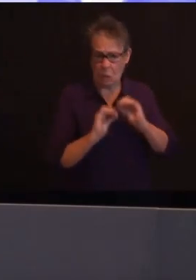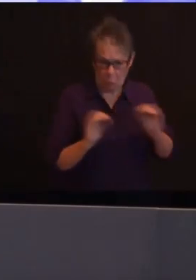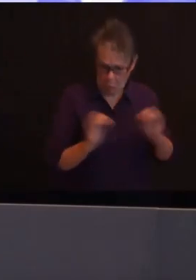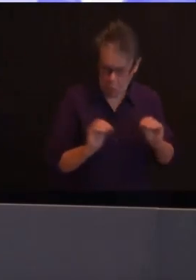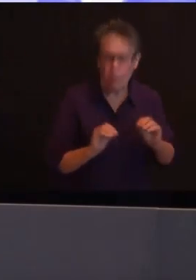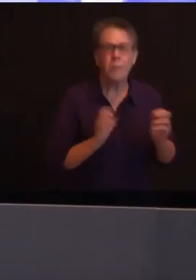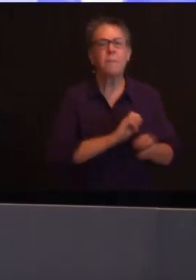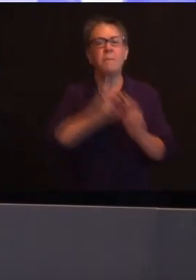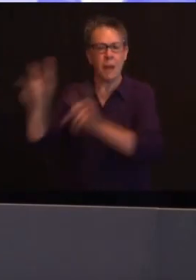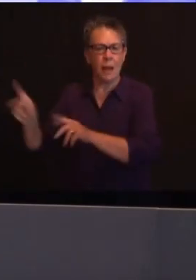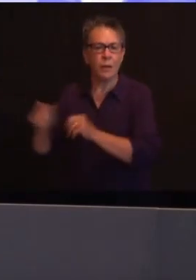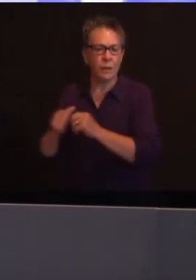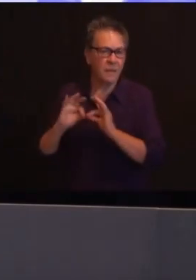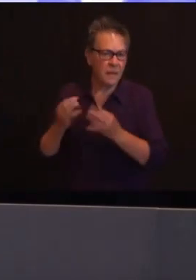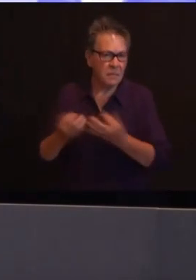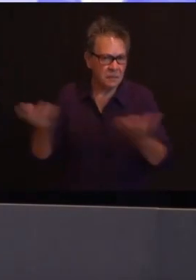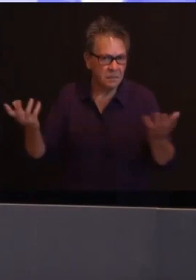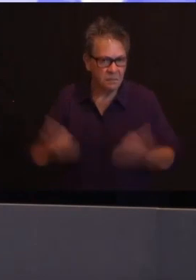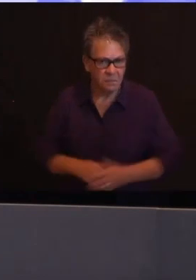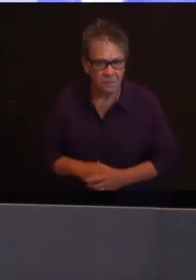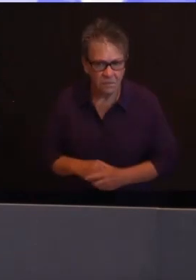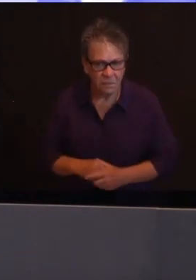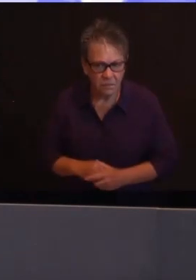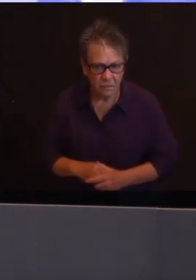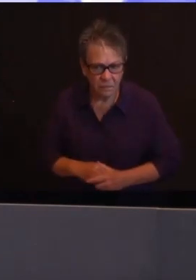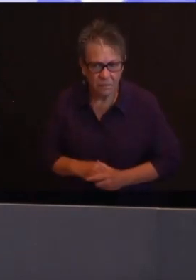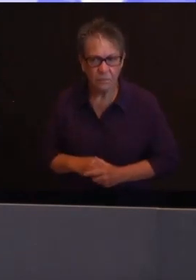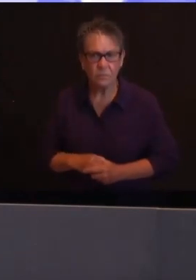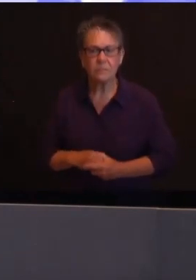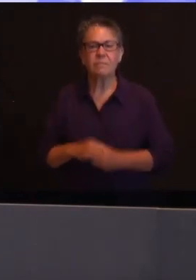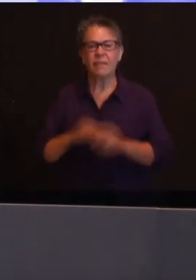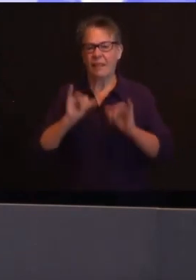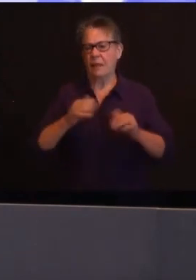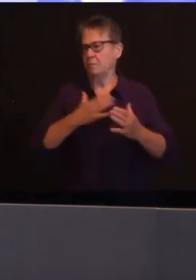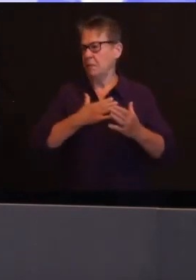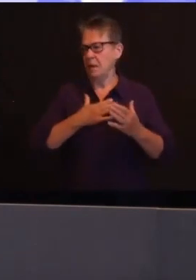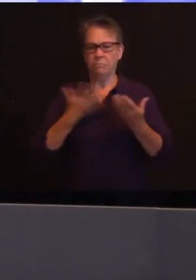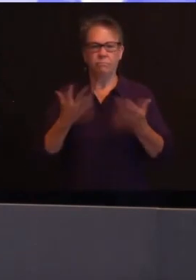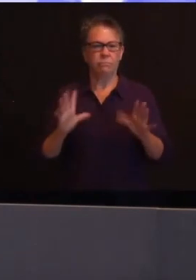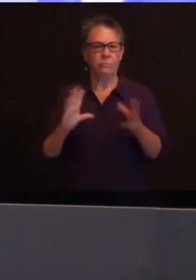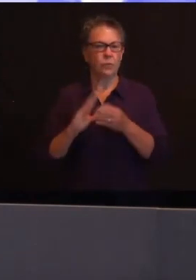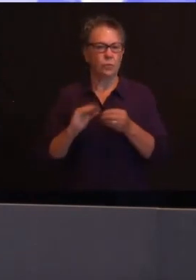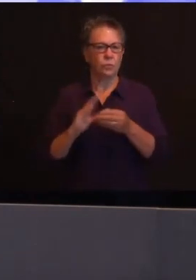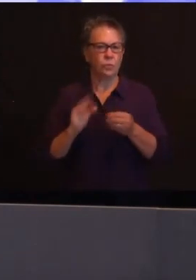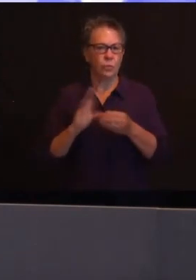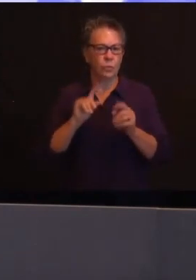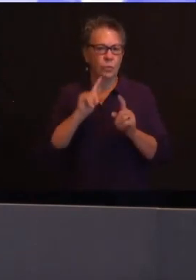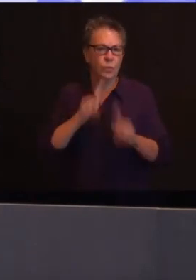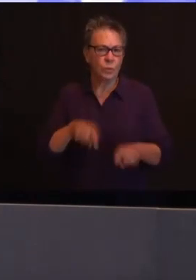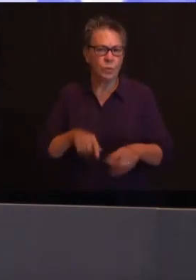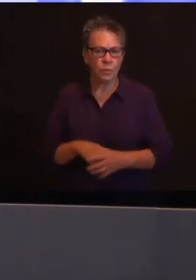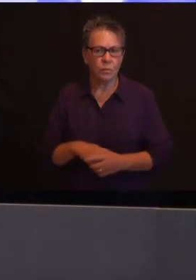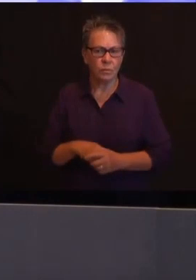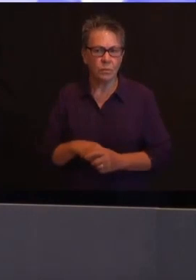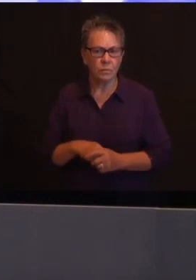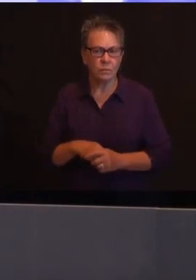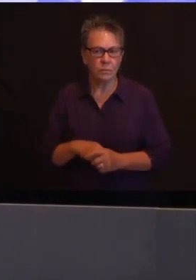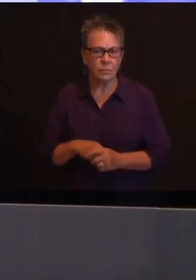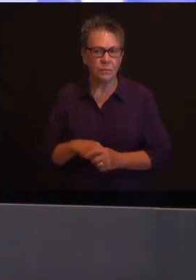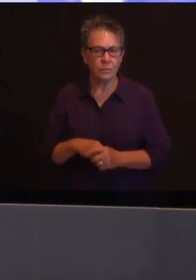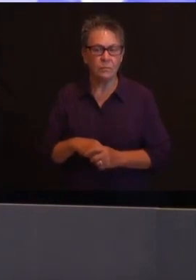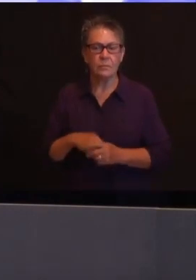assistance. Moving on to my daily report, as the governor shared, the hospitals reported 861